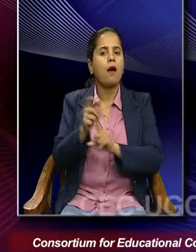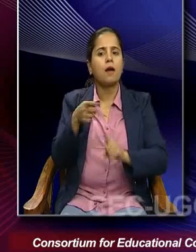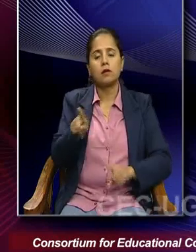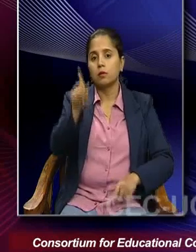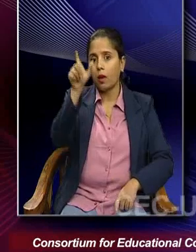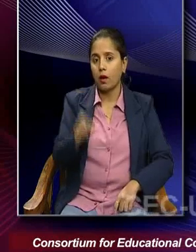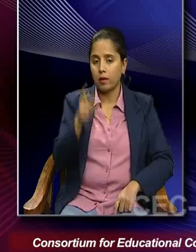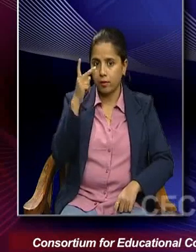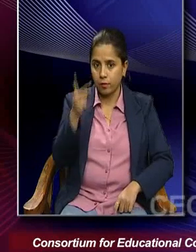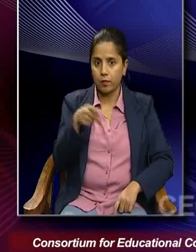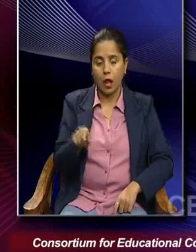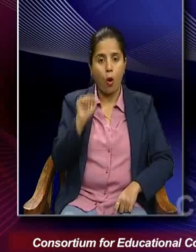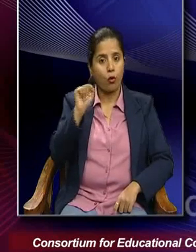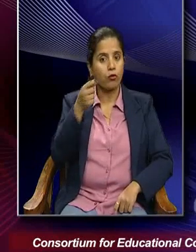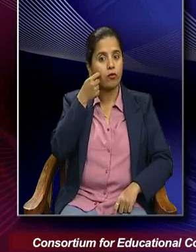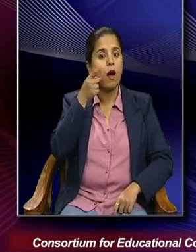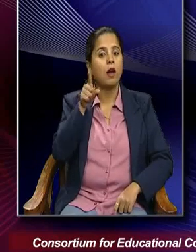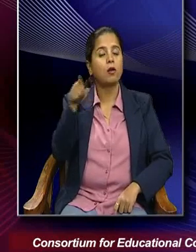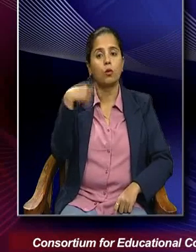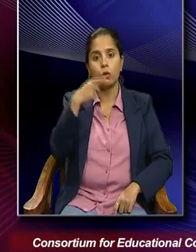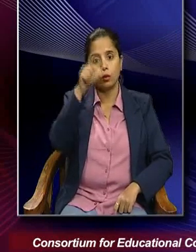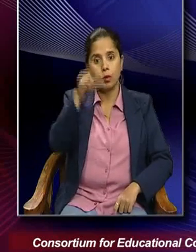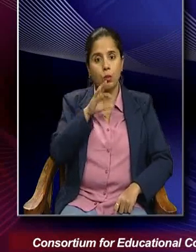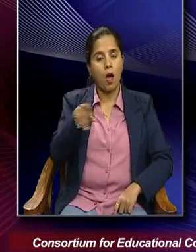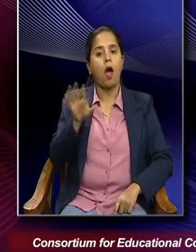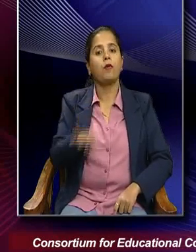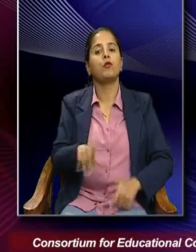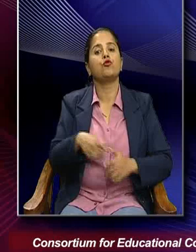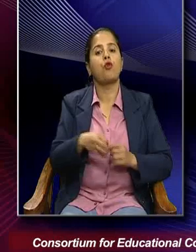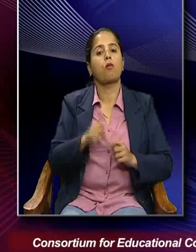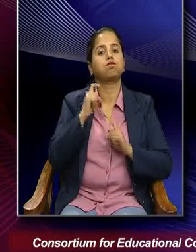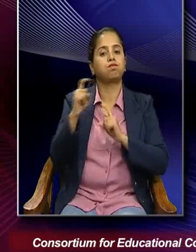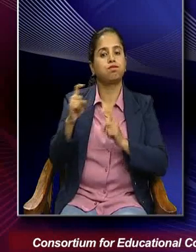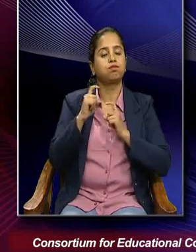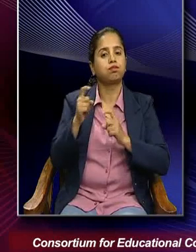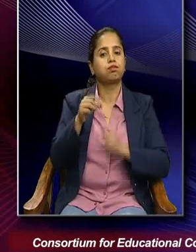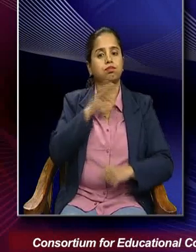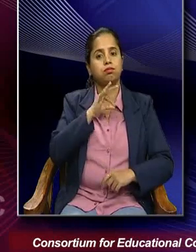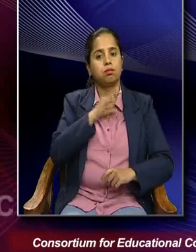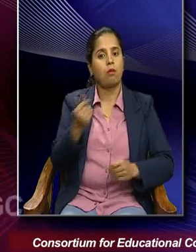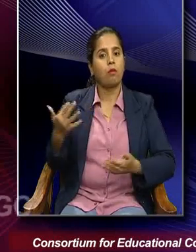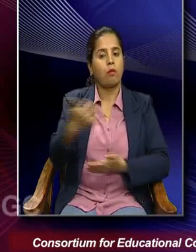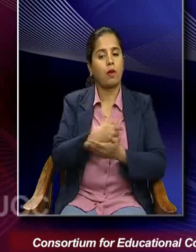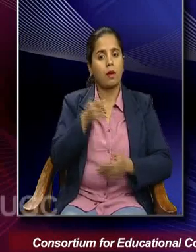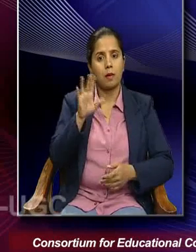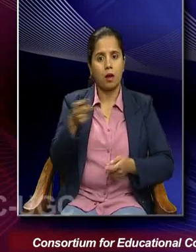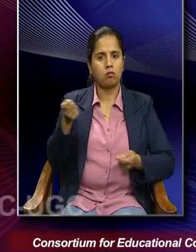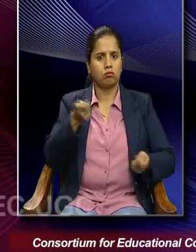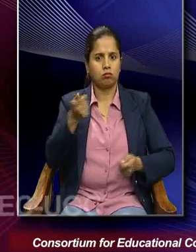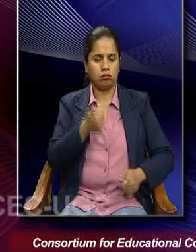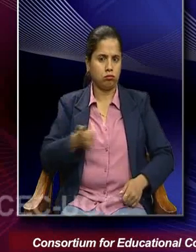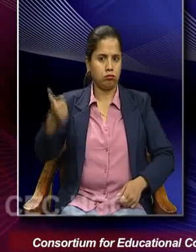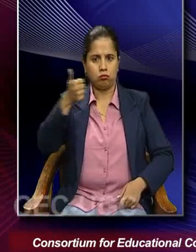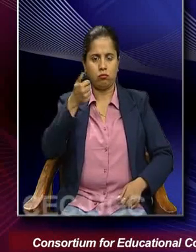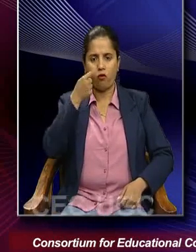himself with the father who is the earning member and is kind of a dominant position in